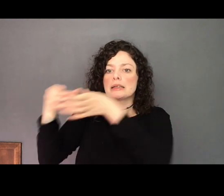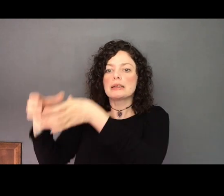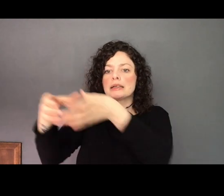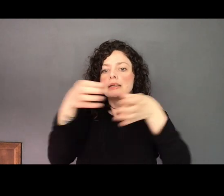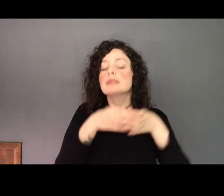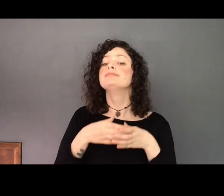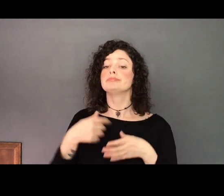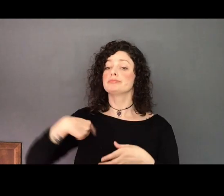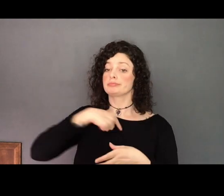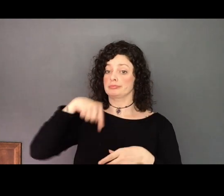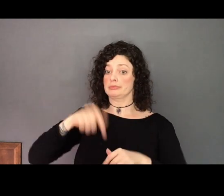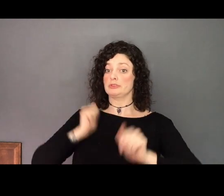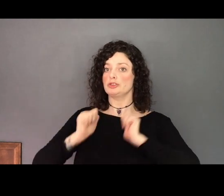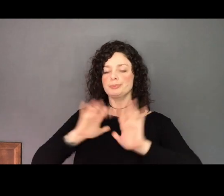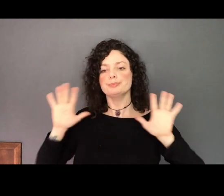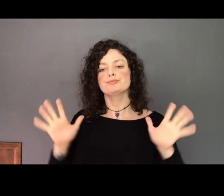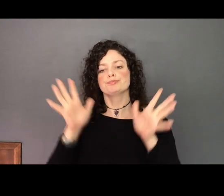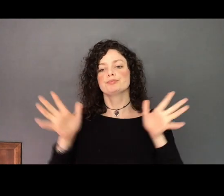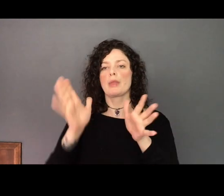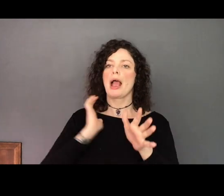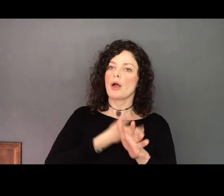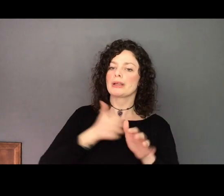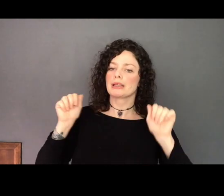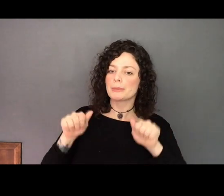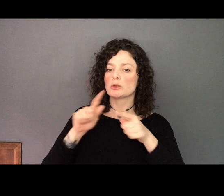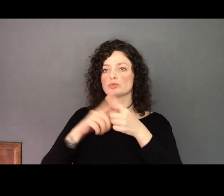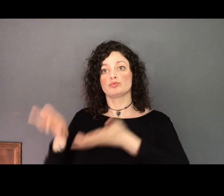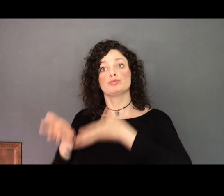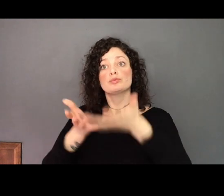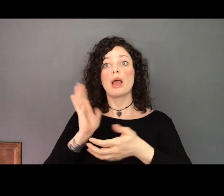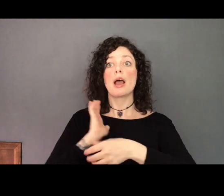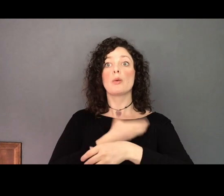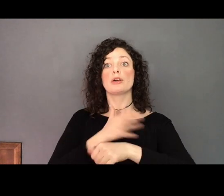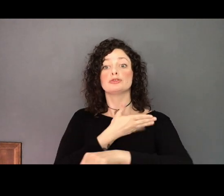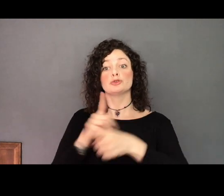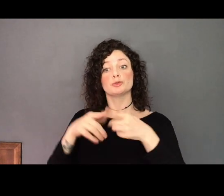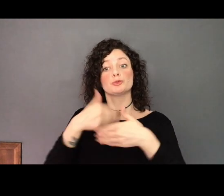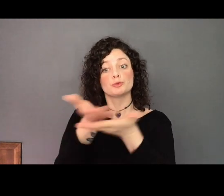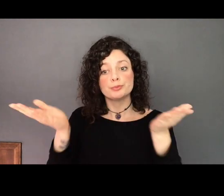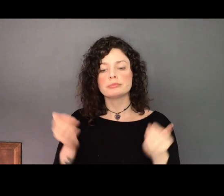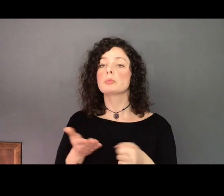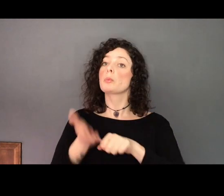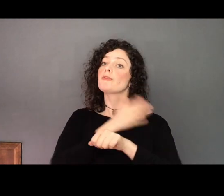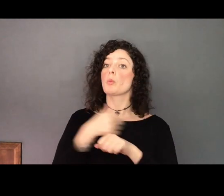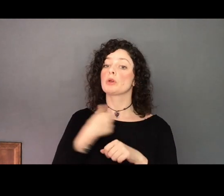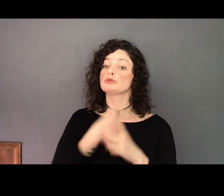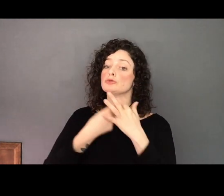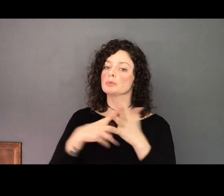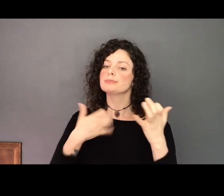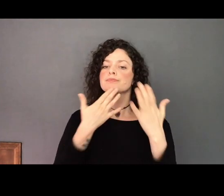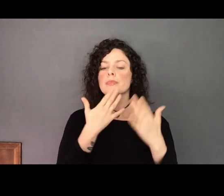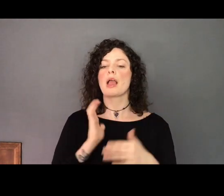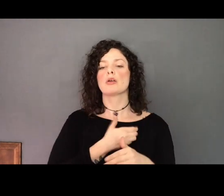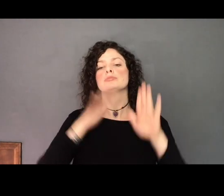bay, we at Mystic River Theater have been pushing forward to the best of our ability to get this concert to you. Before we begin, I would like to issue thanks to